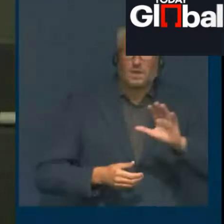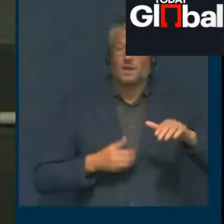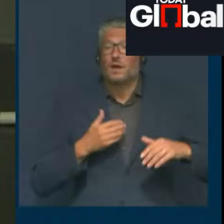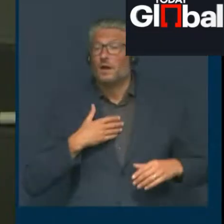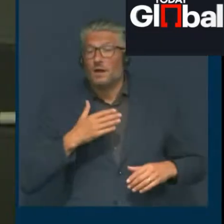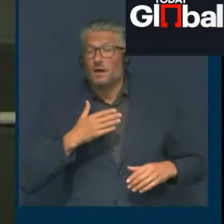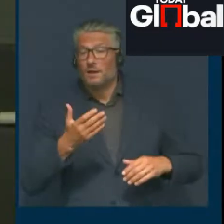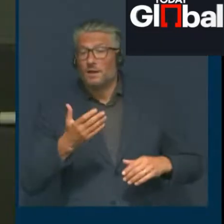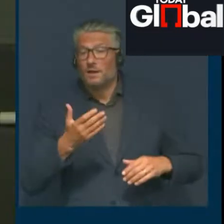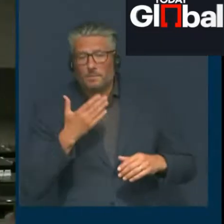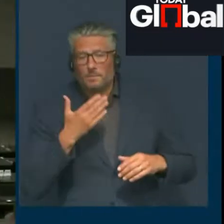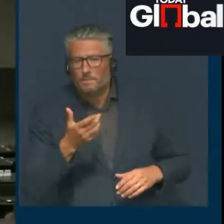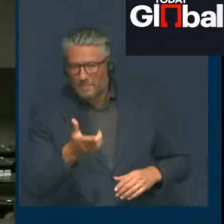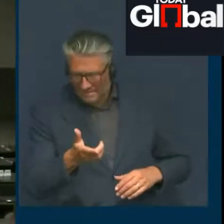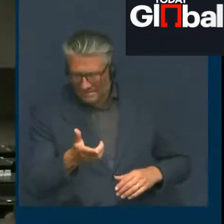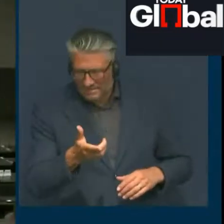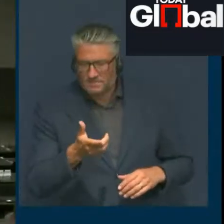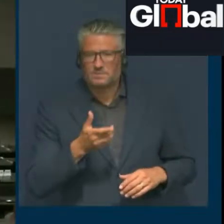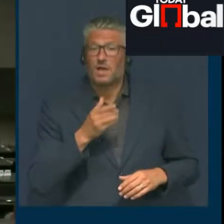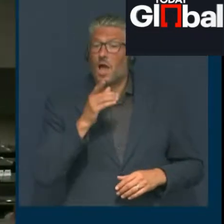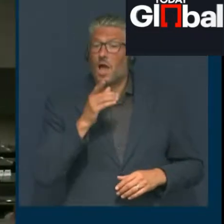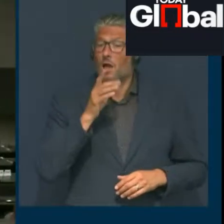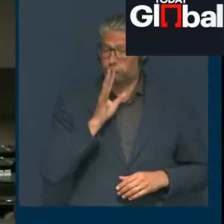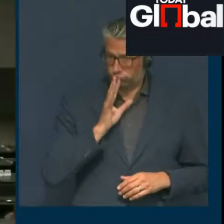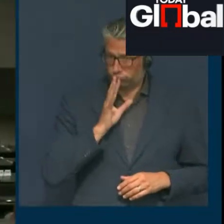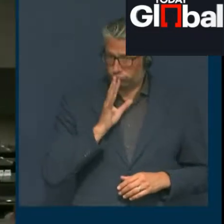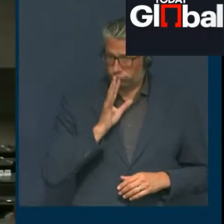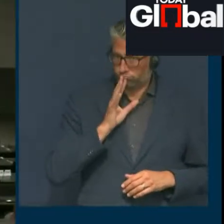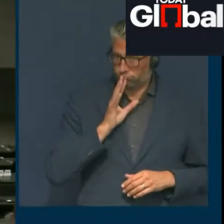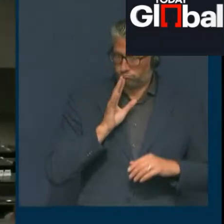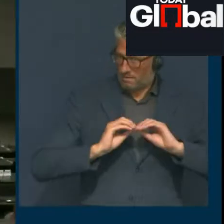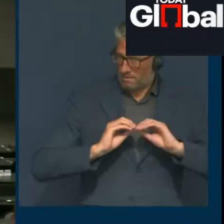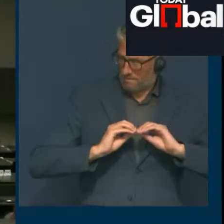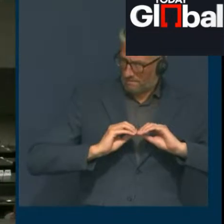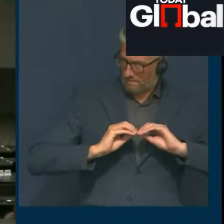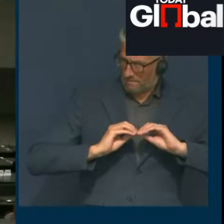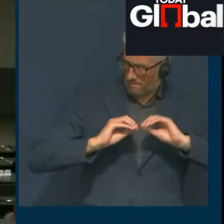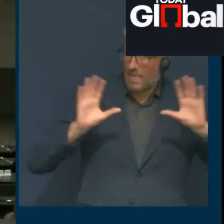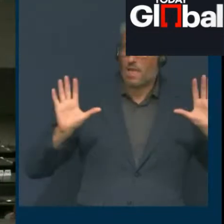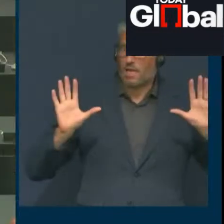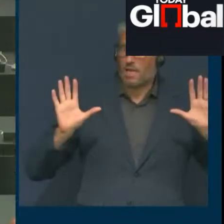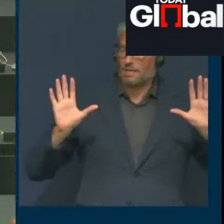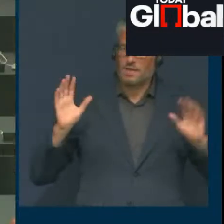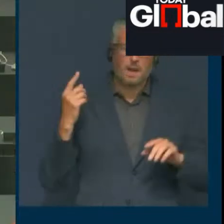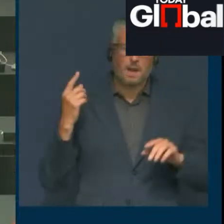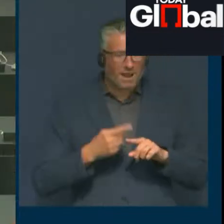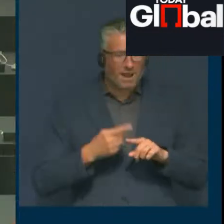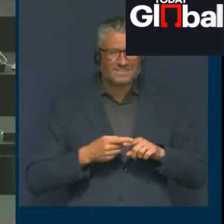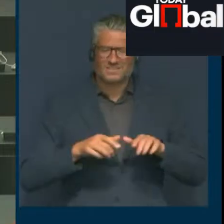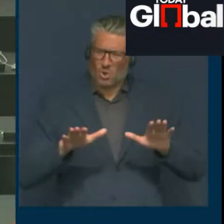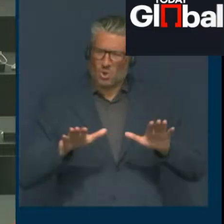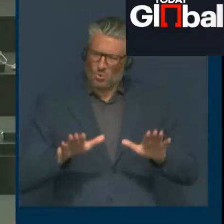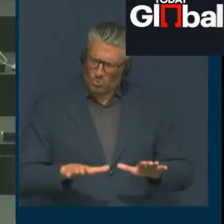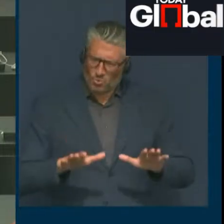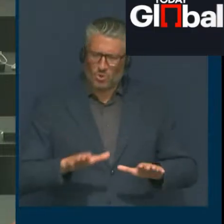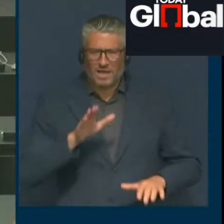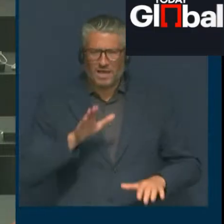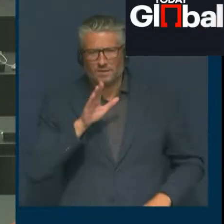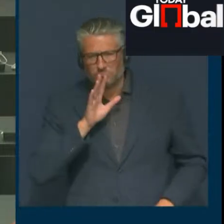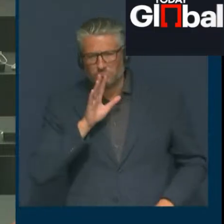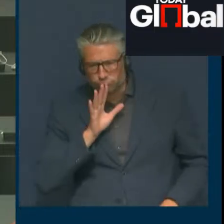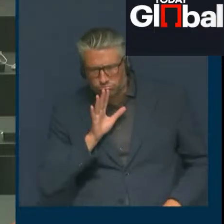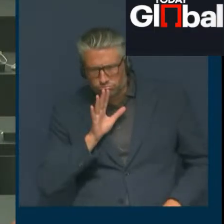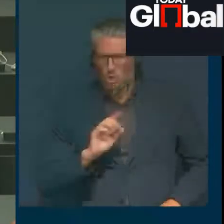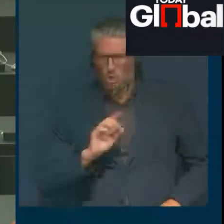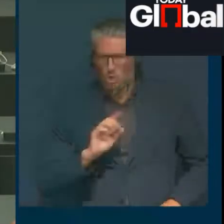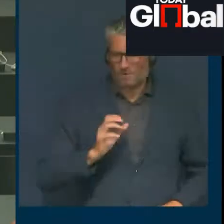your voice and speak at a slower pace so that interpreters and sign language interpreters could follow